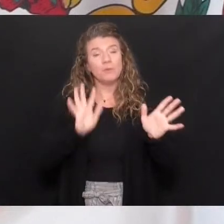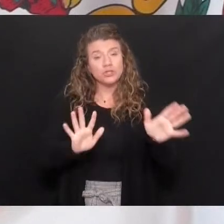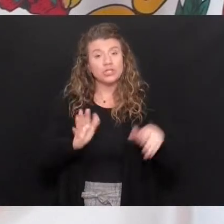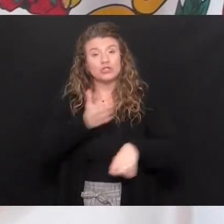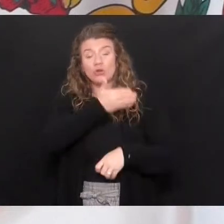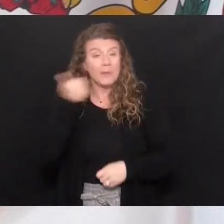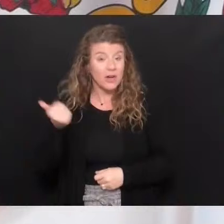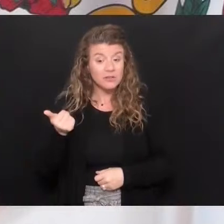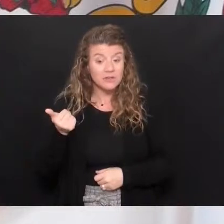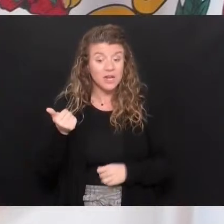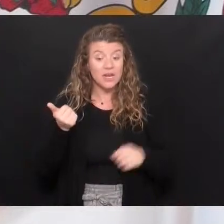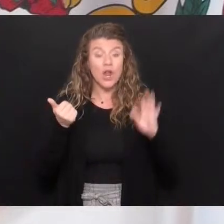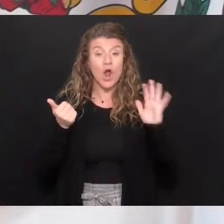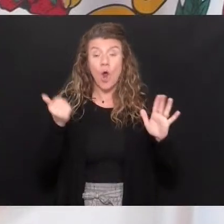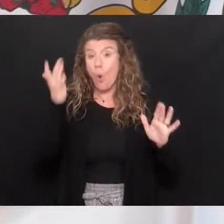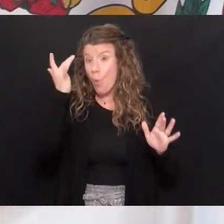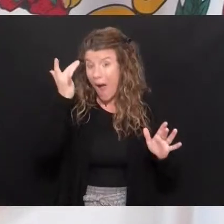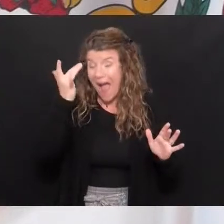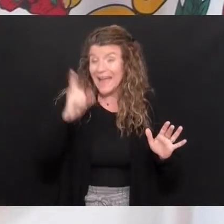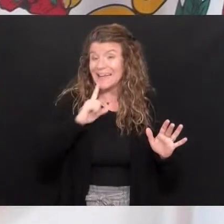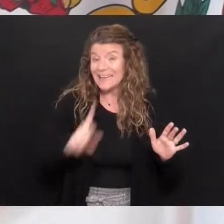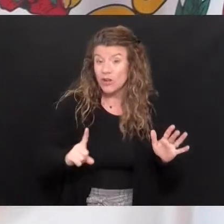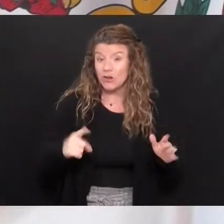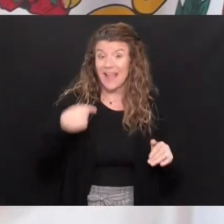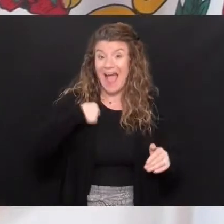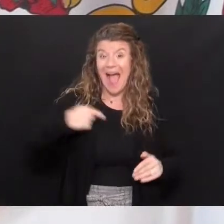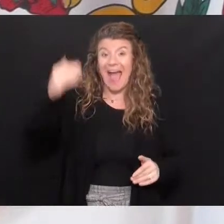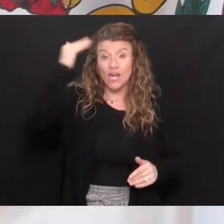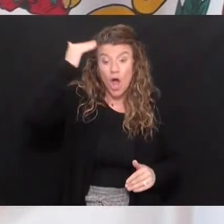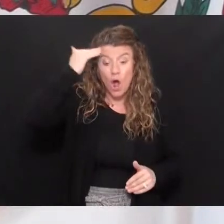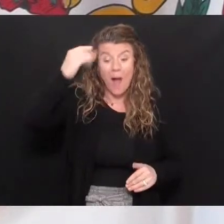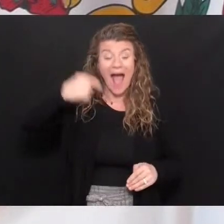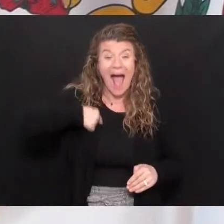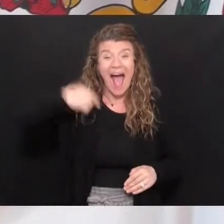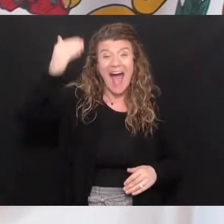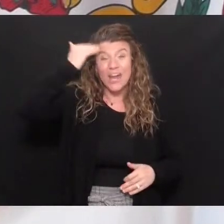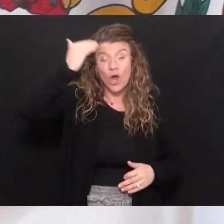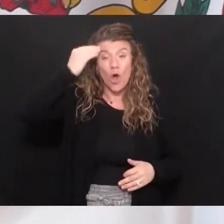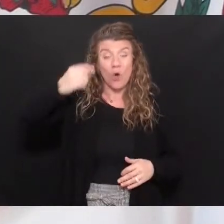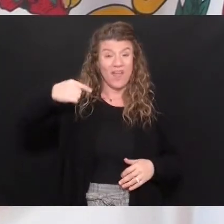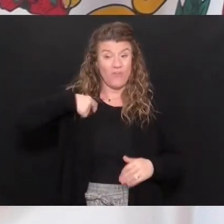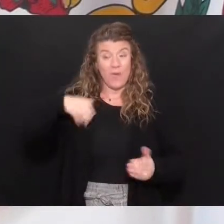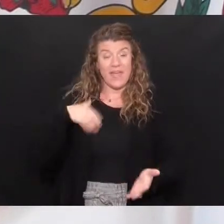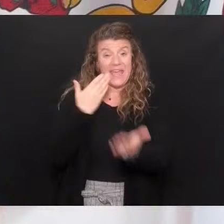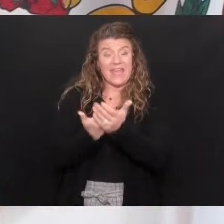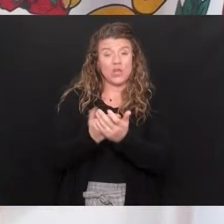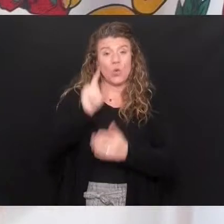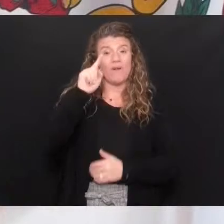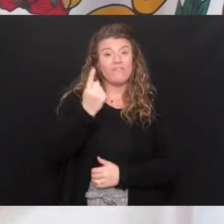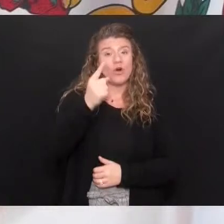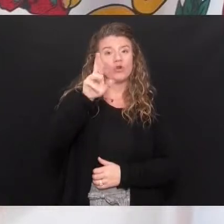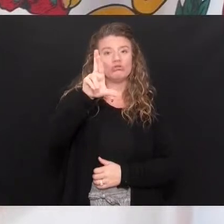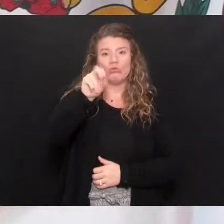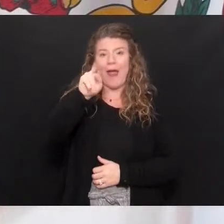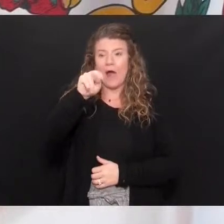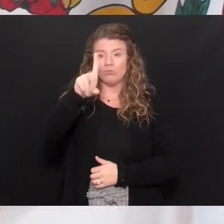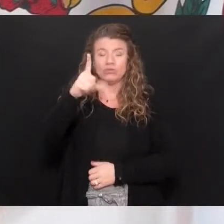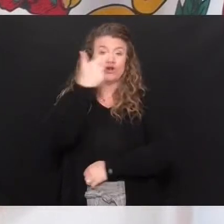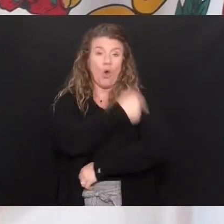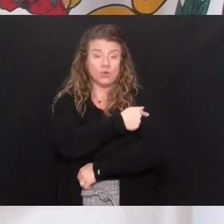better, because literally I know if we can get to a first round dose